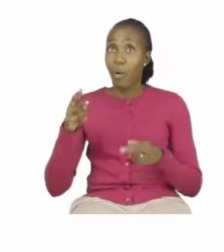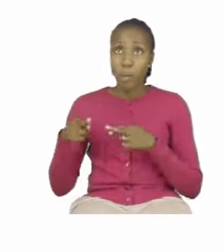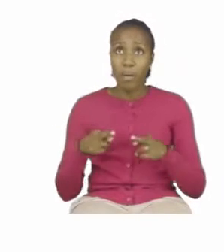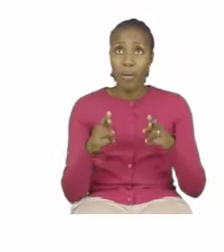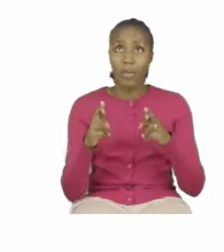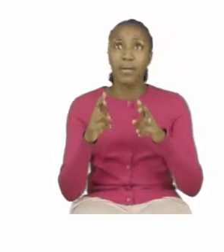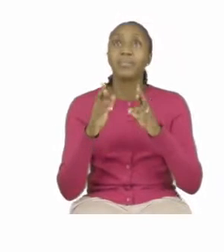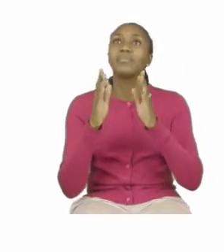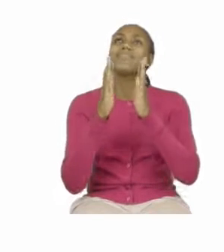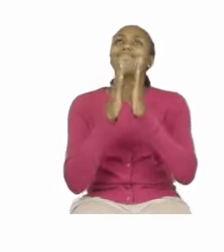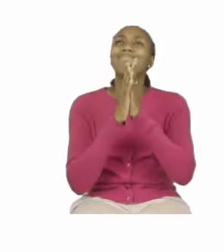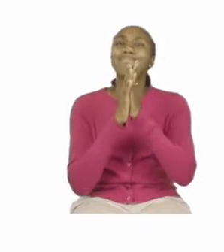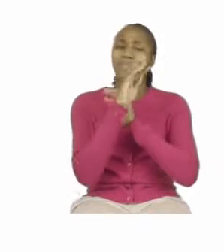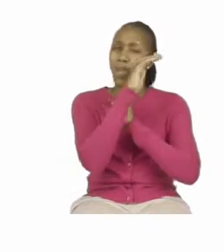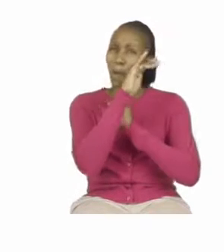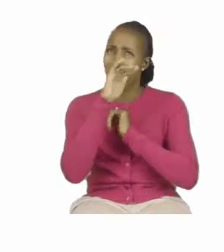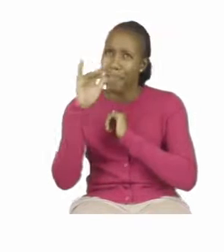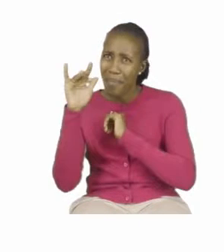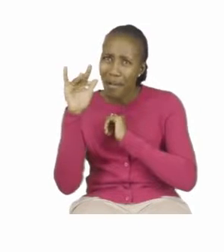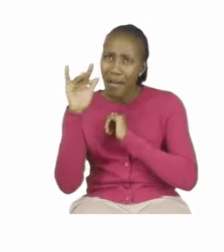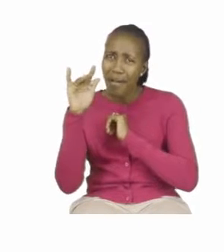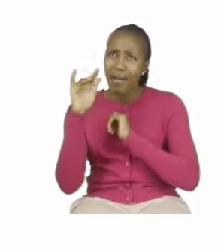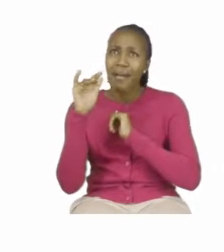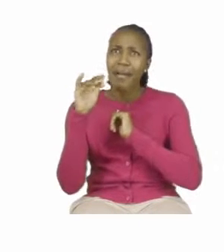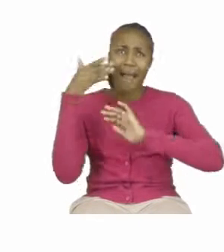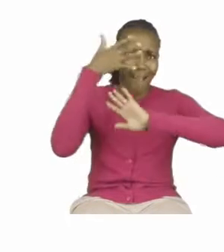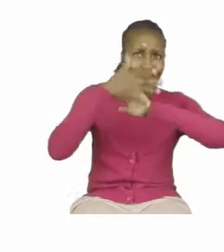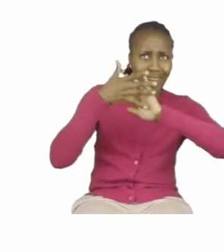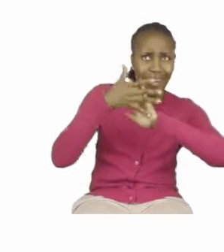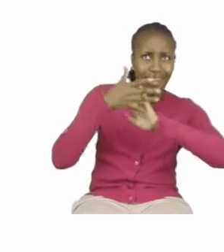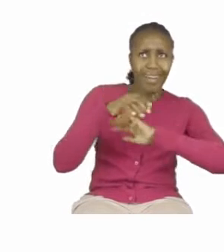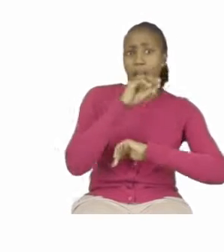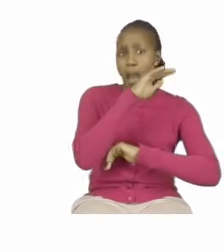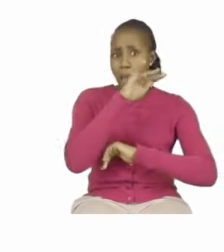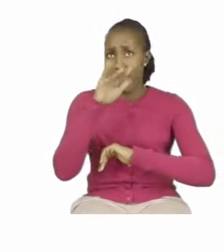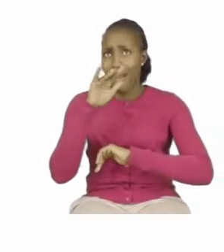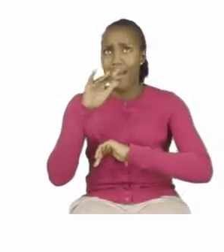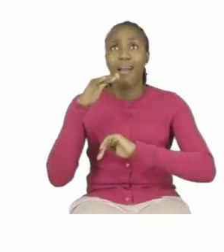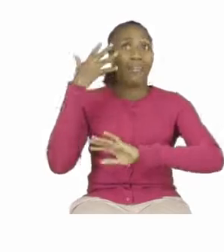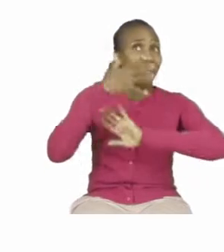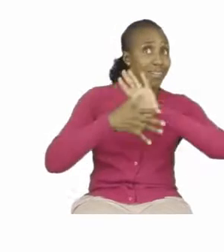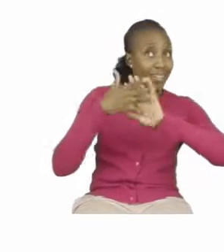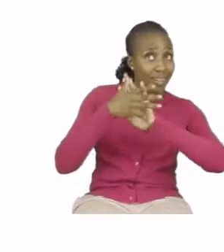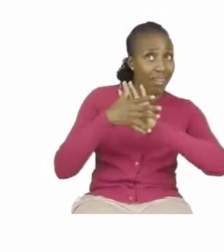Water. The one in the middle is rain.